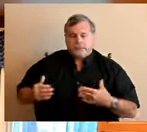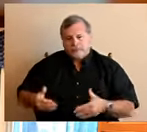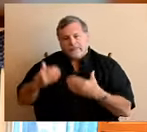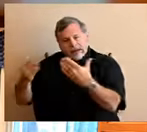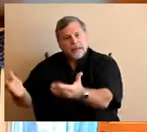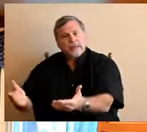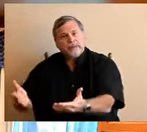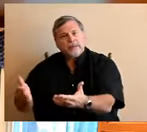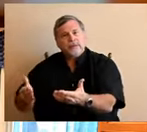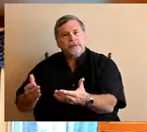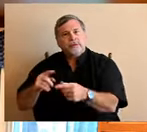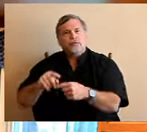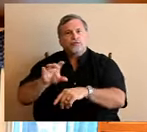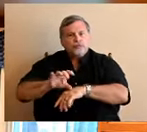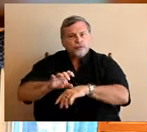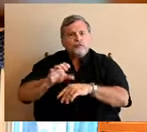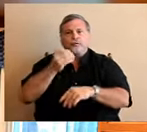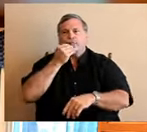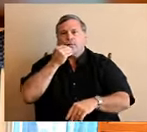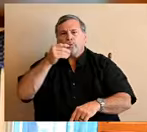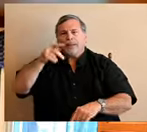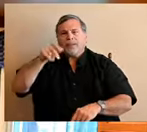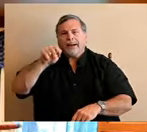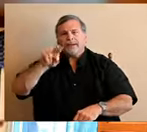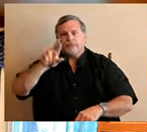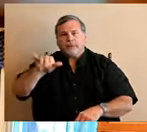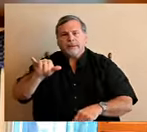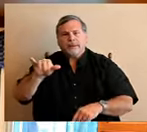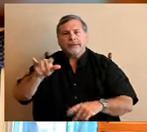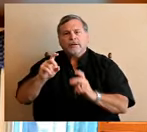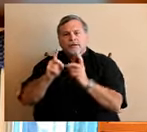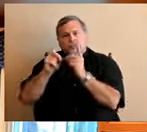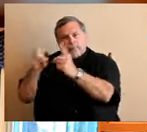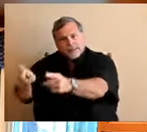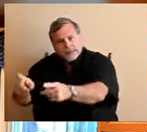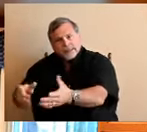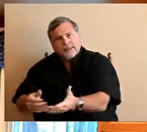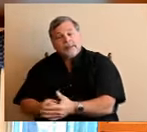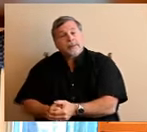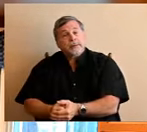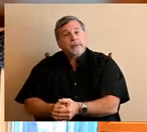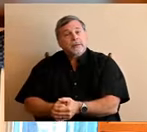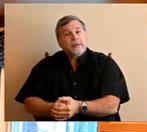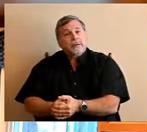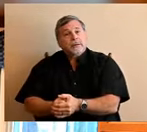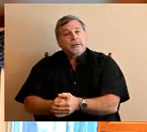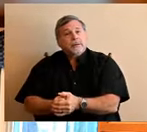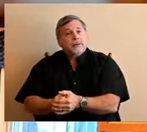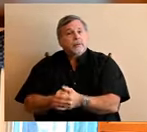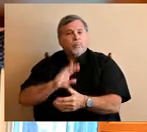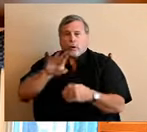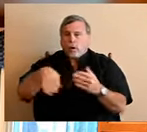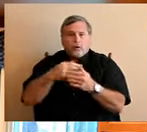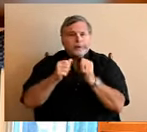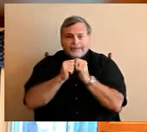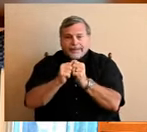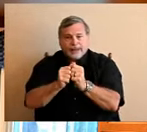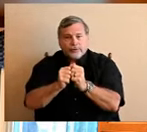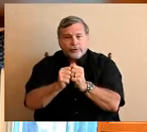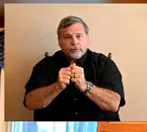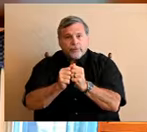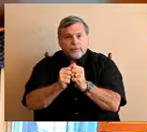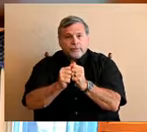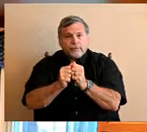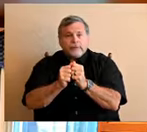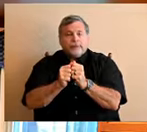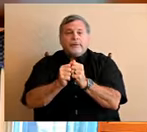okay? Provide them to the churches and say, look, donate this to somebody that needs food, okay? We're all in this together.